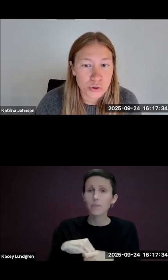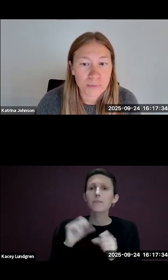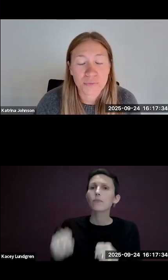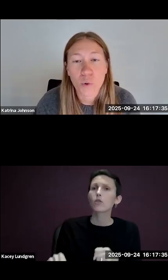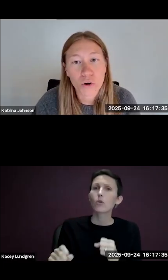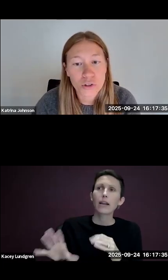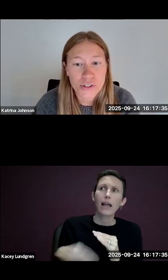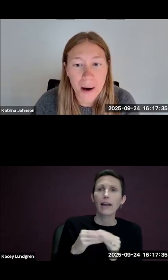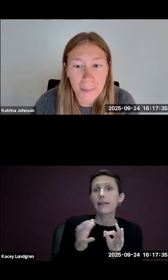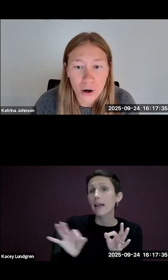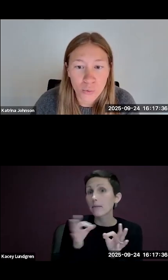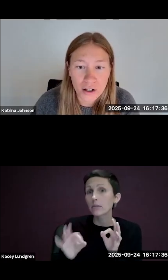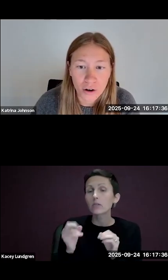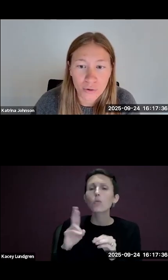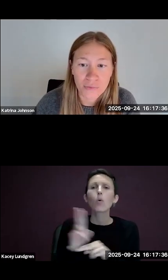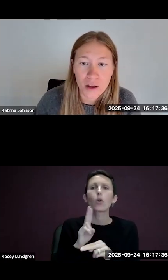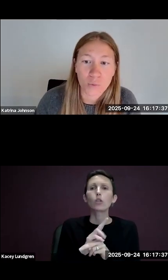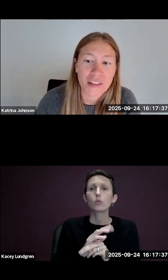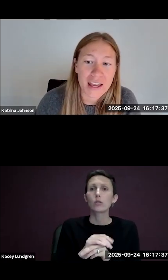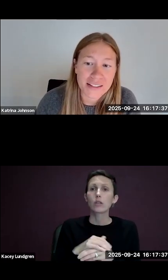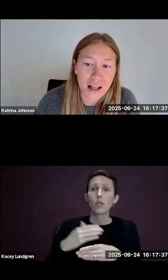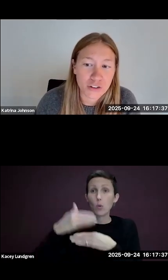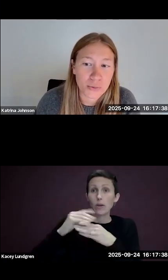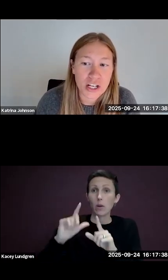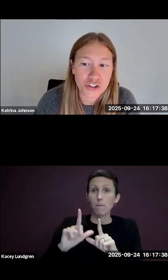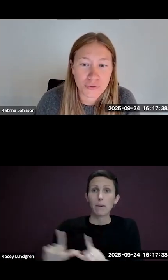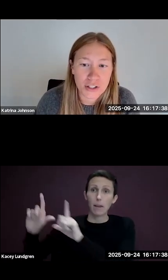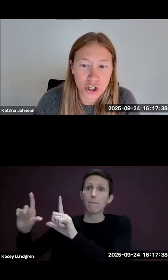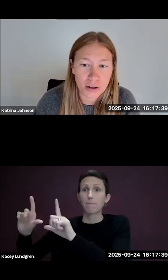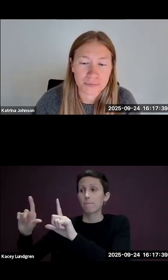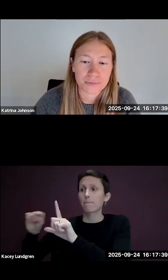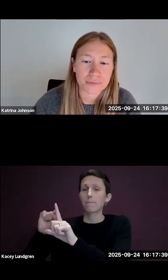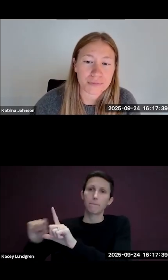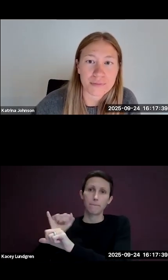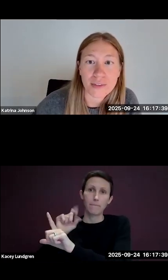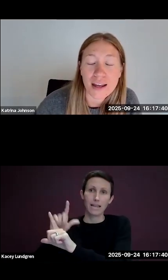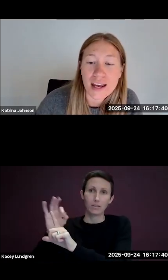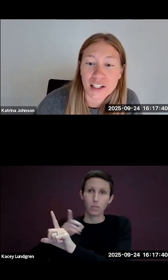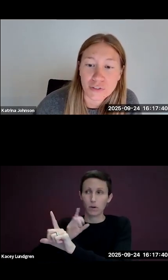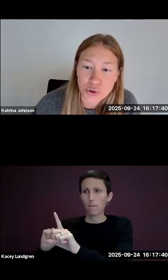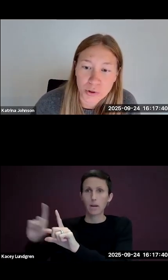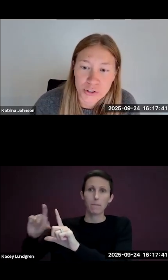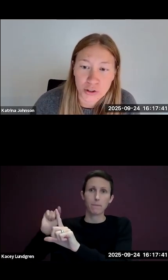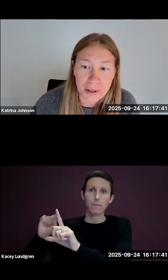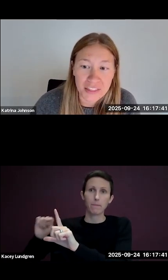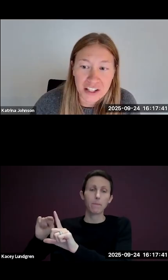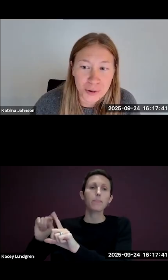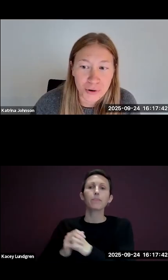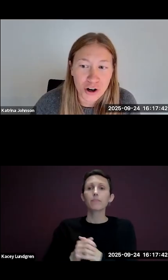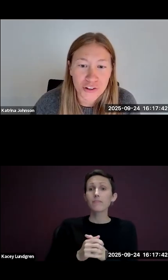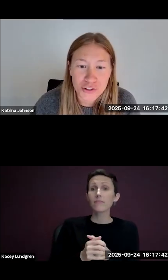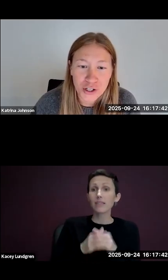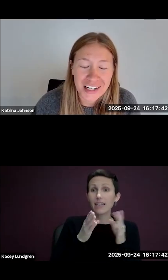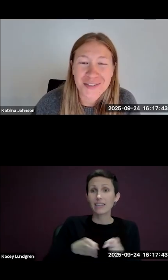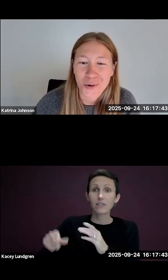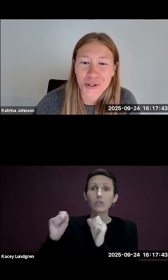captions through Zoom or use the pop-out window with the ASL interpretation feature. Individuals could pin the